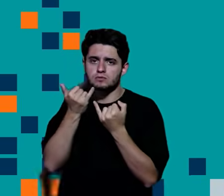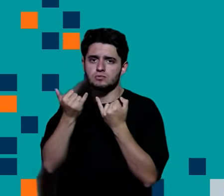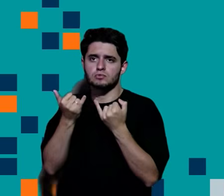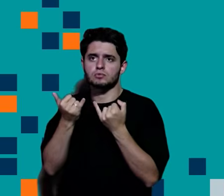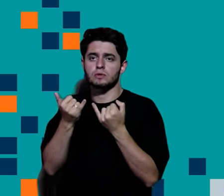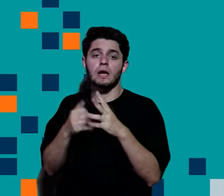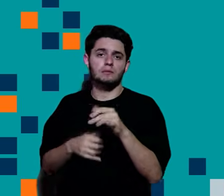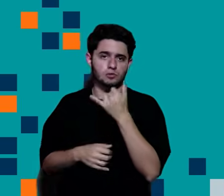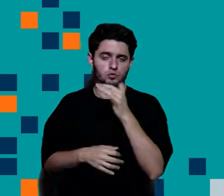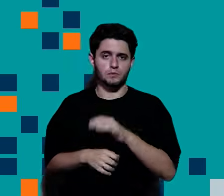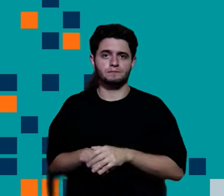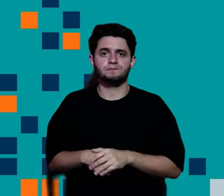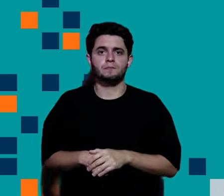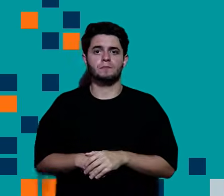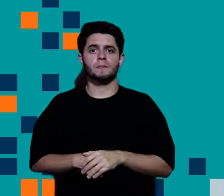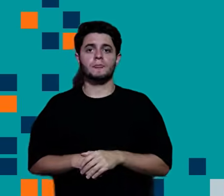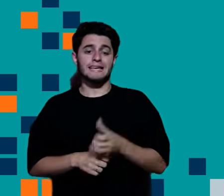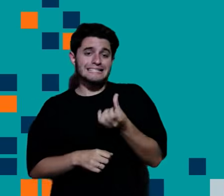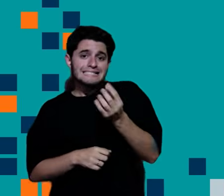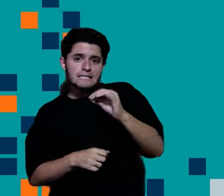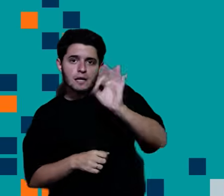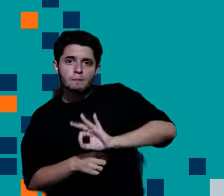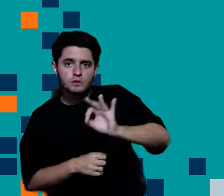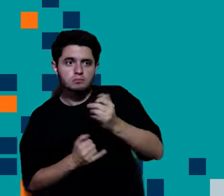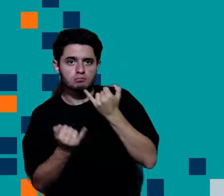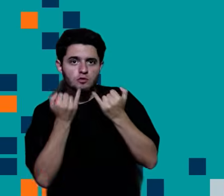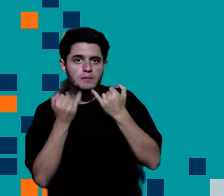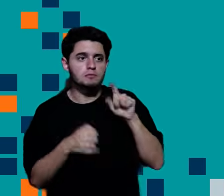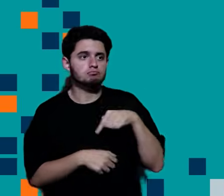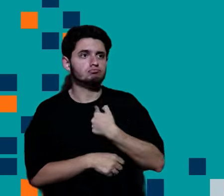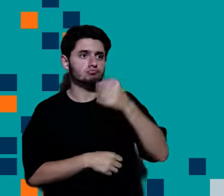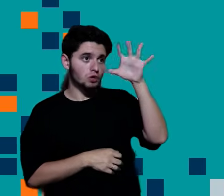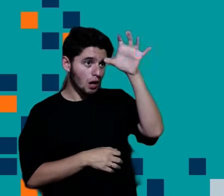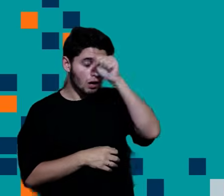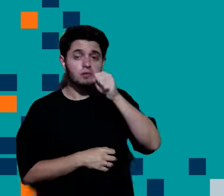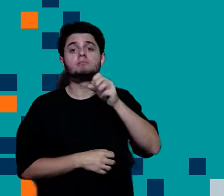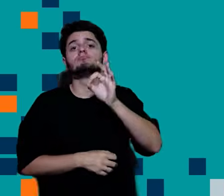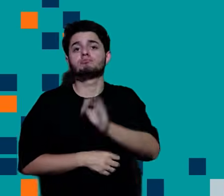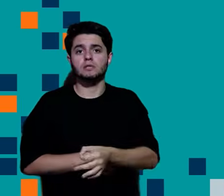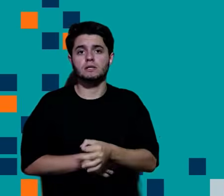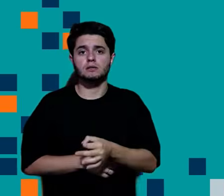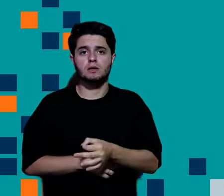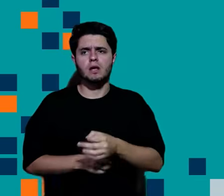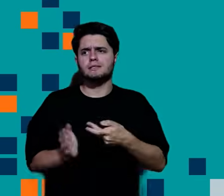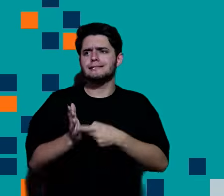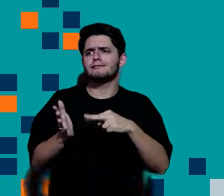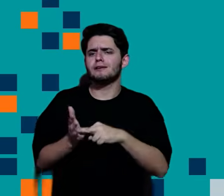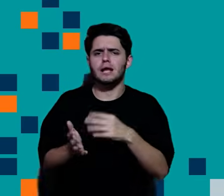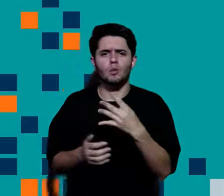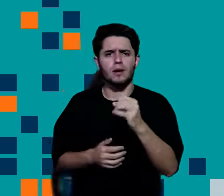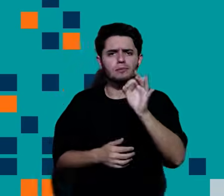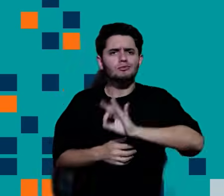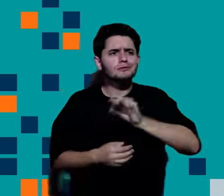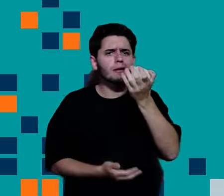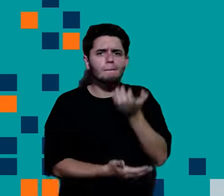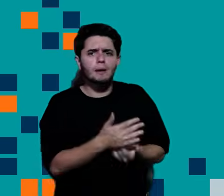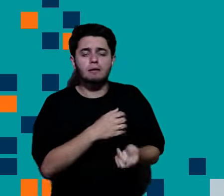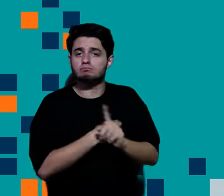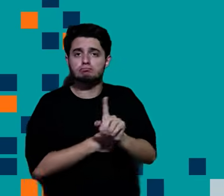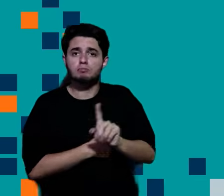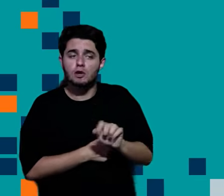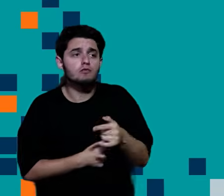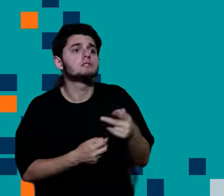being picked up by your body. It is being picked up your body consciously, pre-consciously, subconsciously, by all of